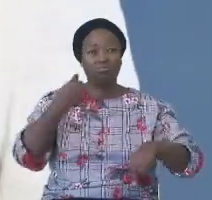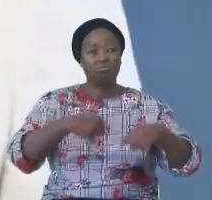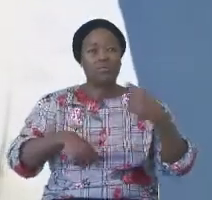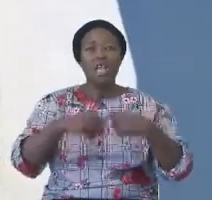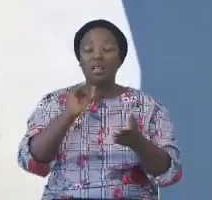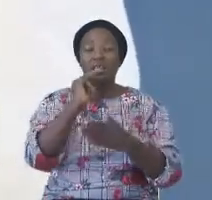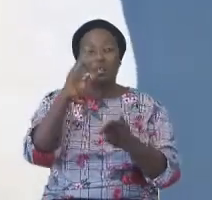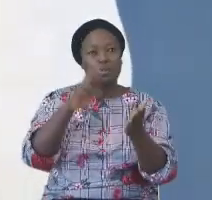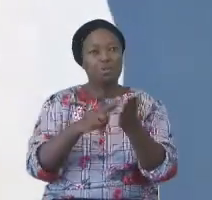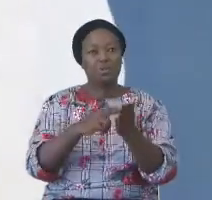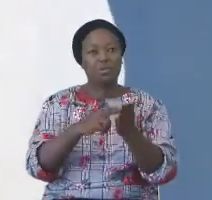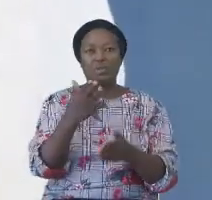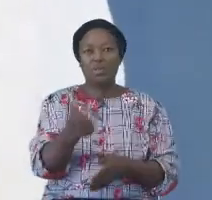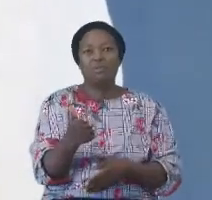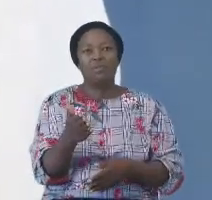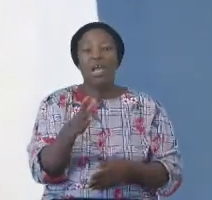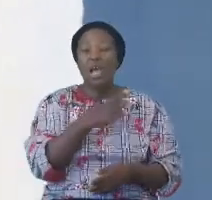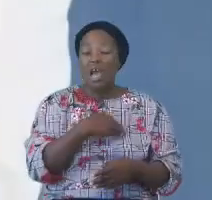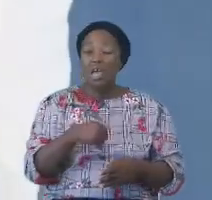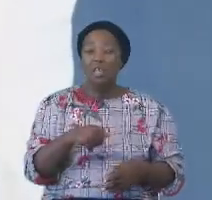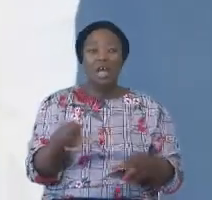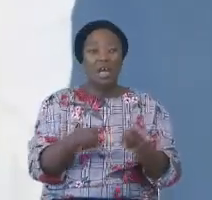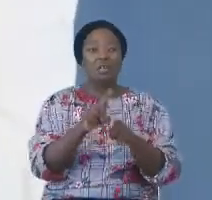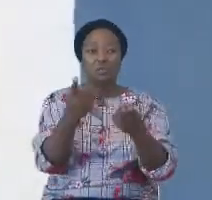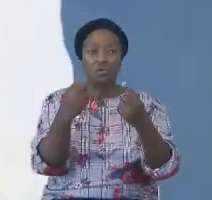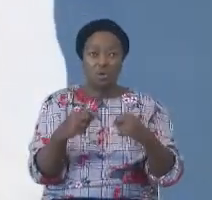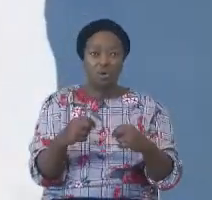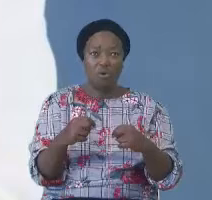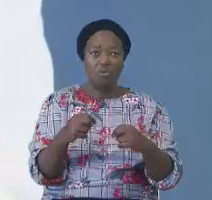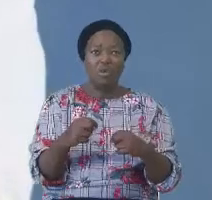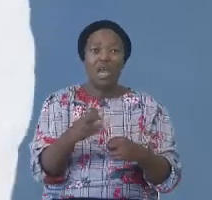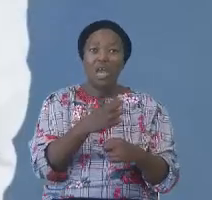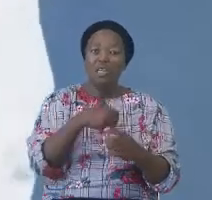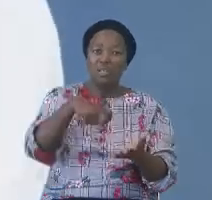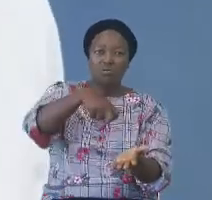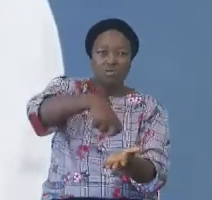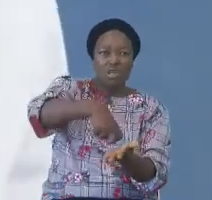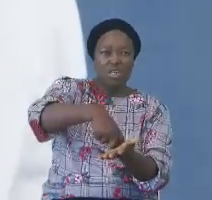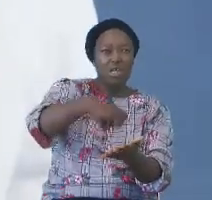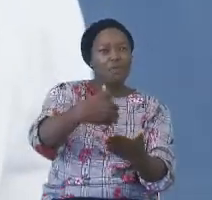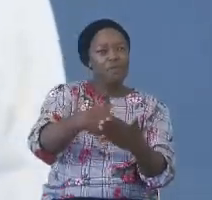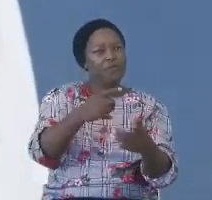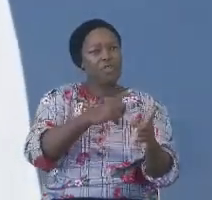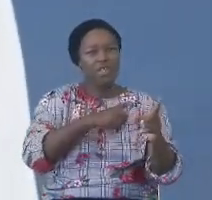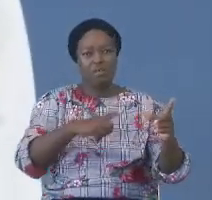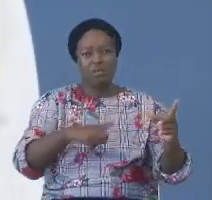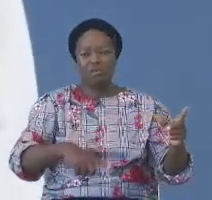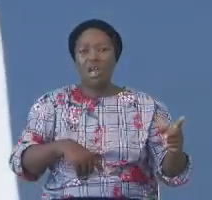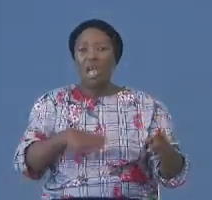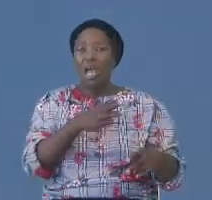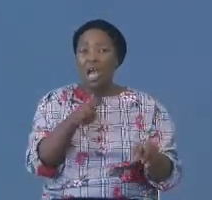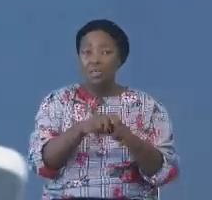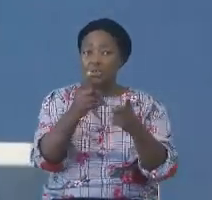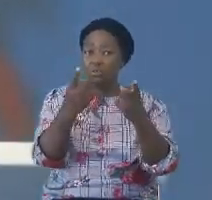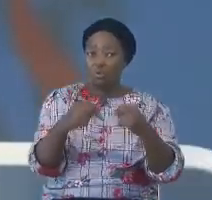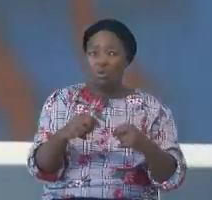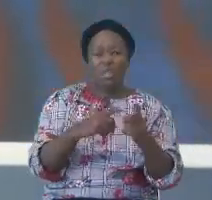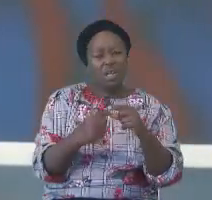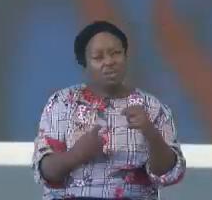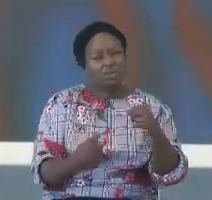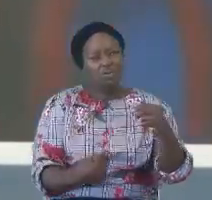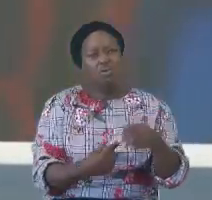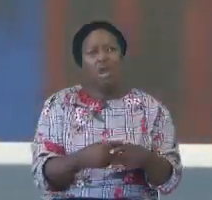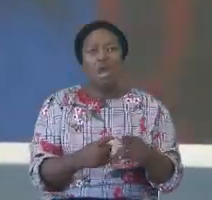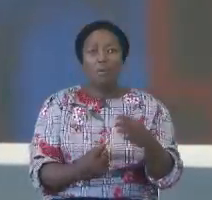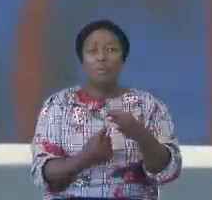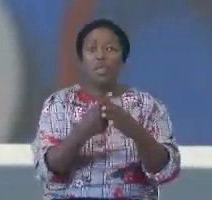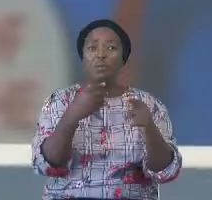people was he streaking that the substitution right there and also calm and you kneel